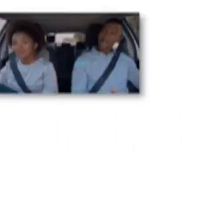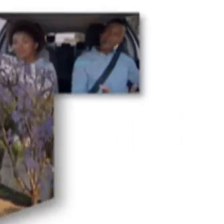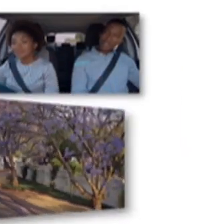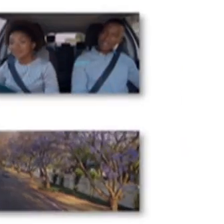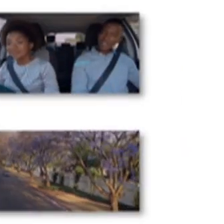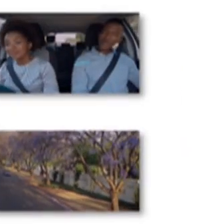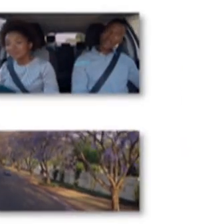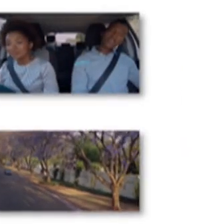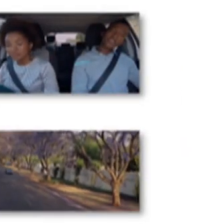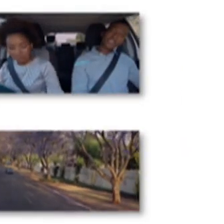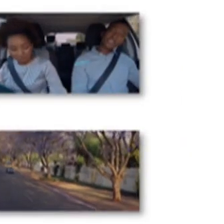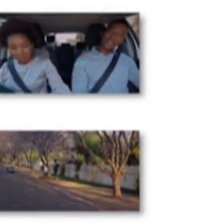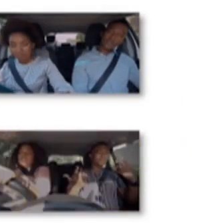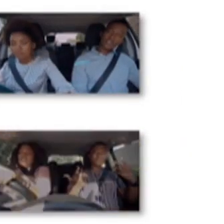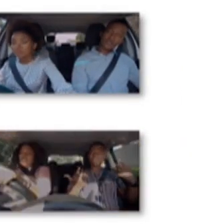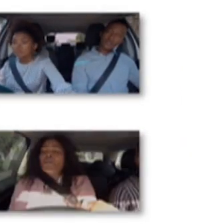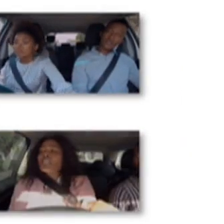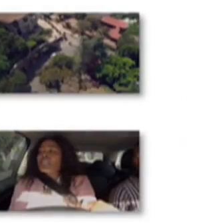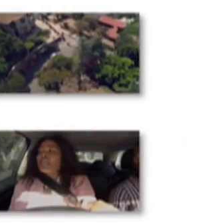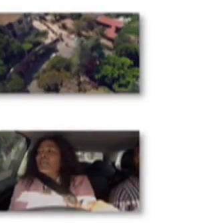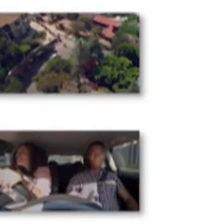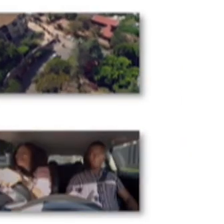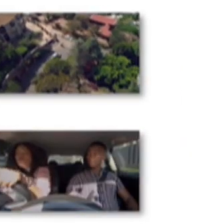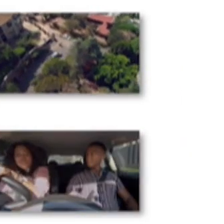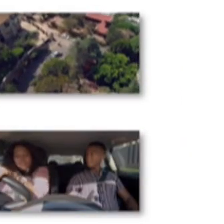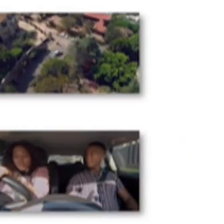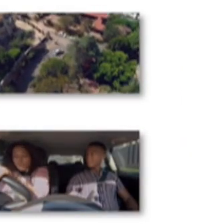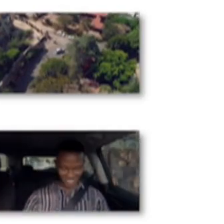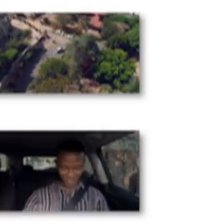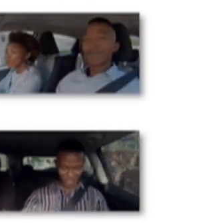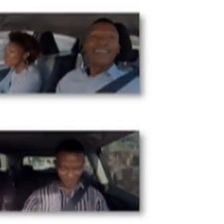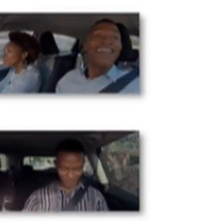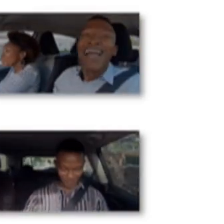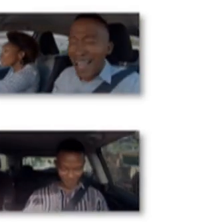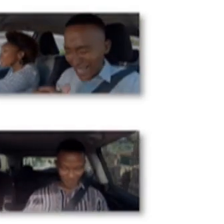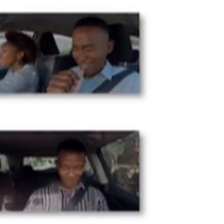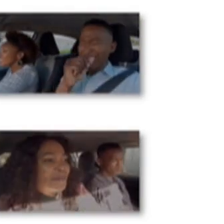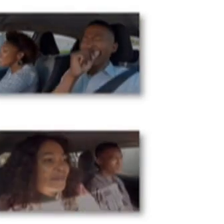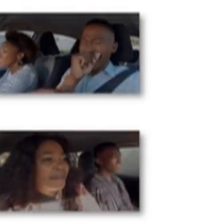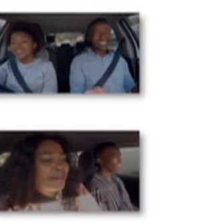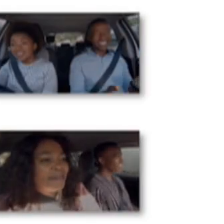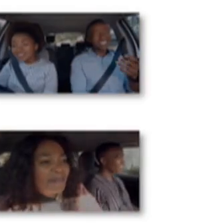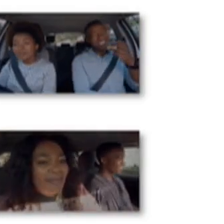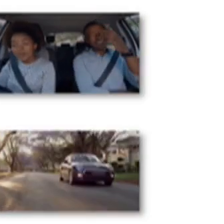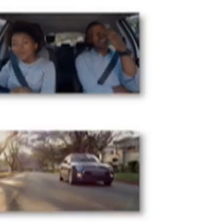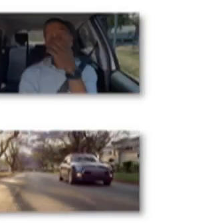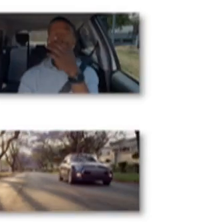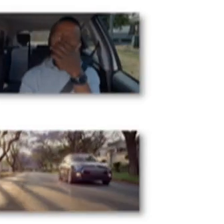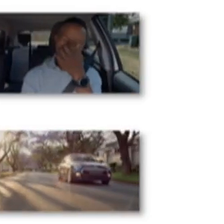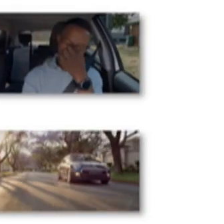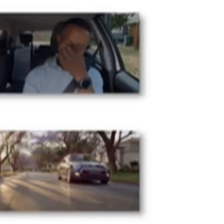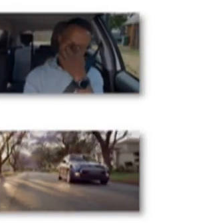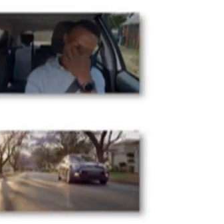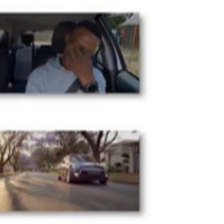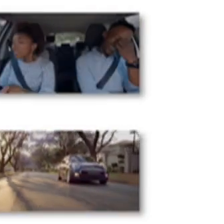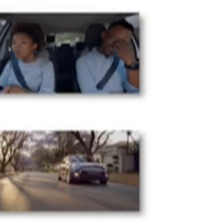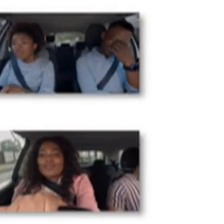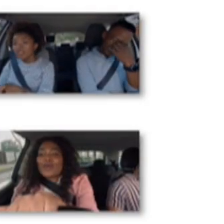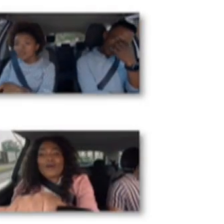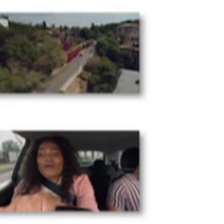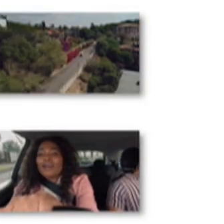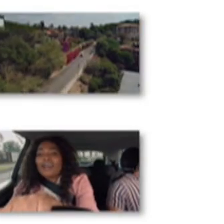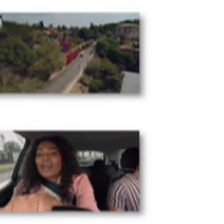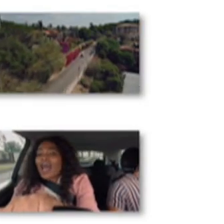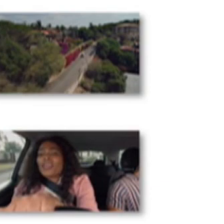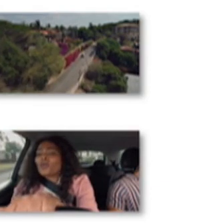Yes. There are so many things you can't change, but luckily paying too much for your car insurance isn't one of them. SMS SAVE to